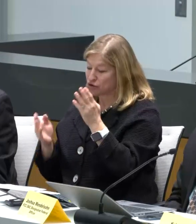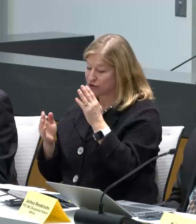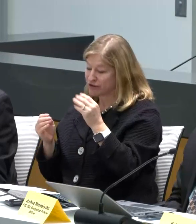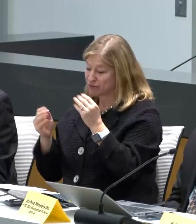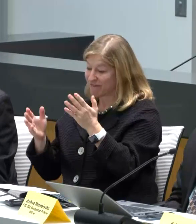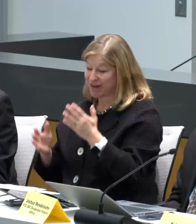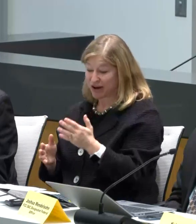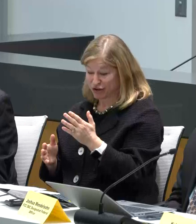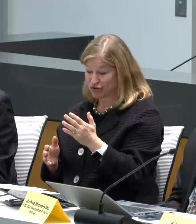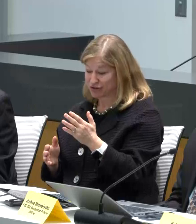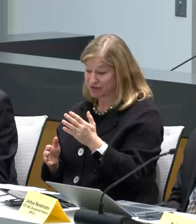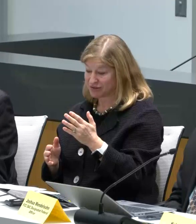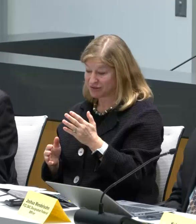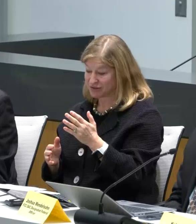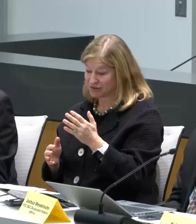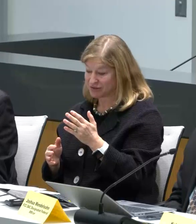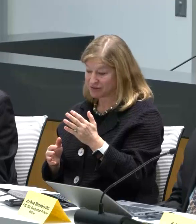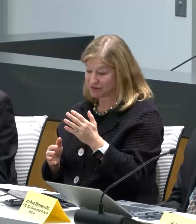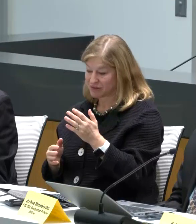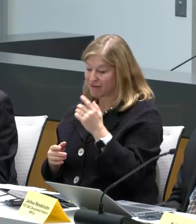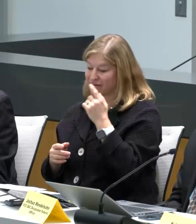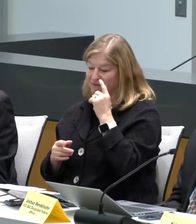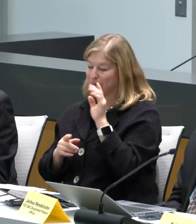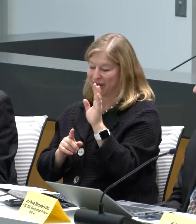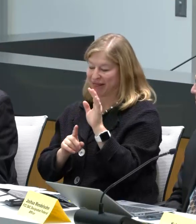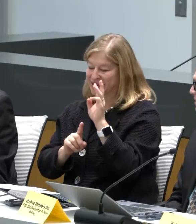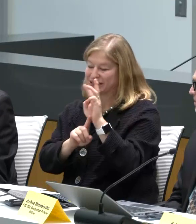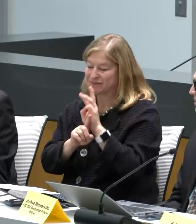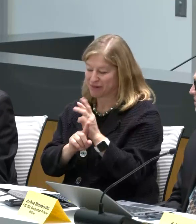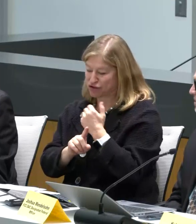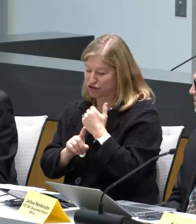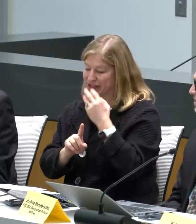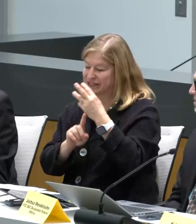for nationwide mobile service providers.